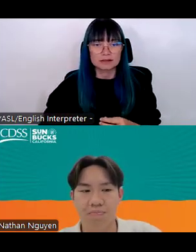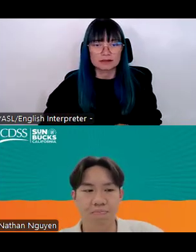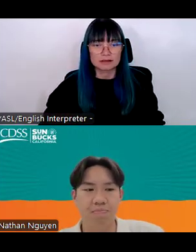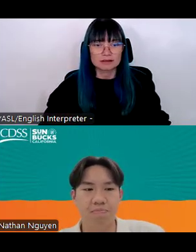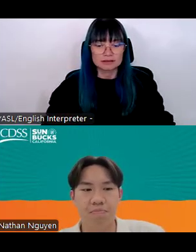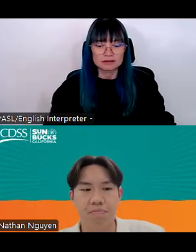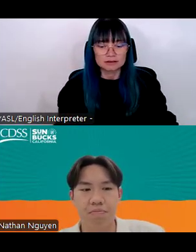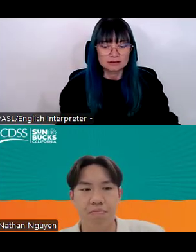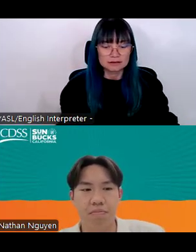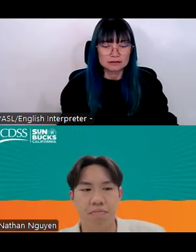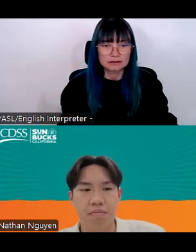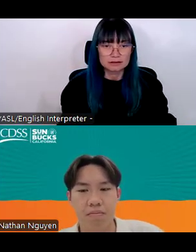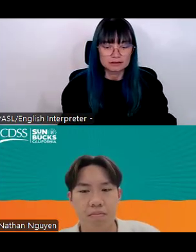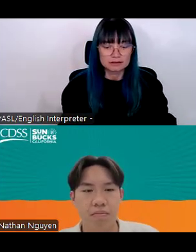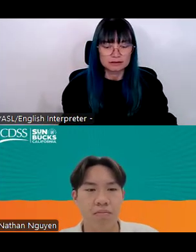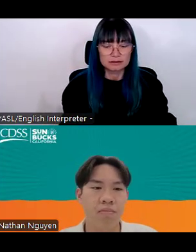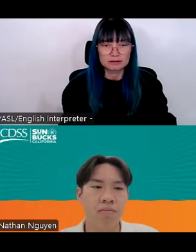please.